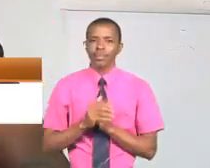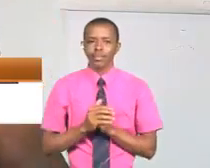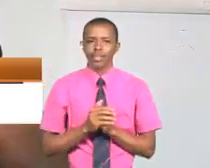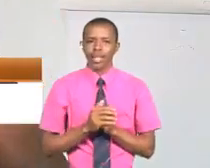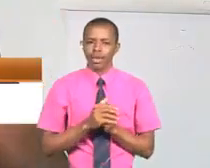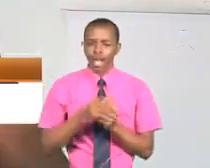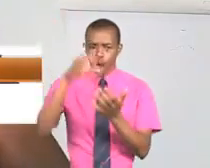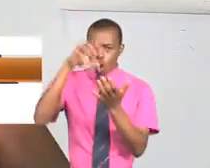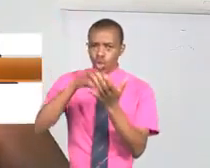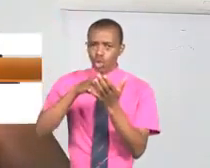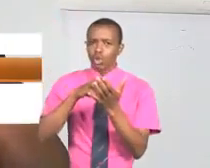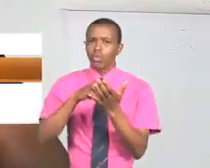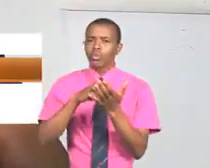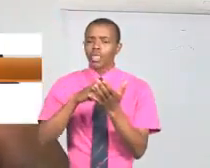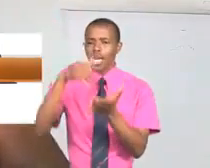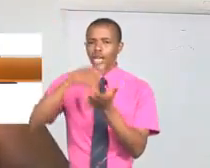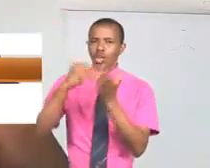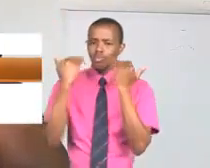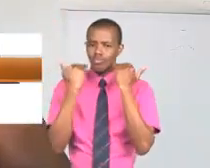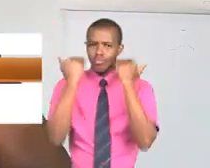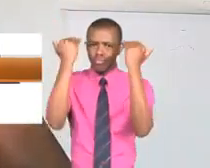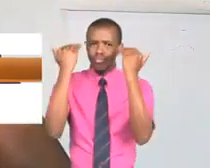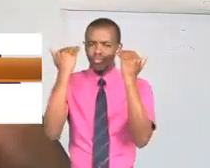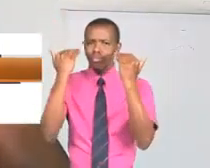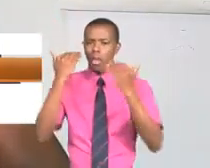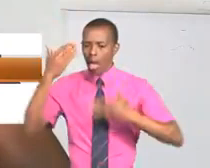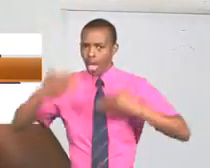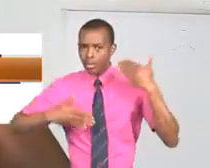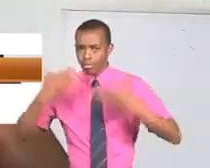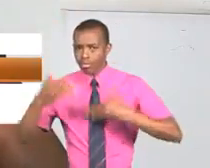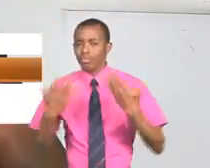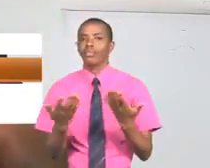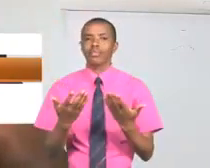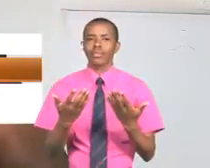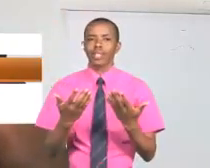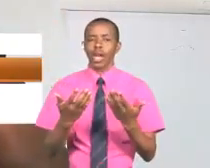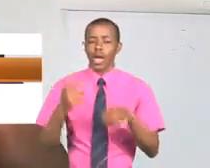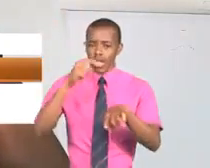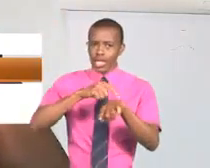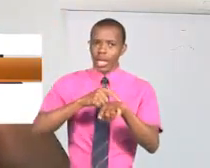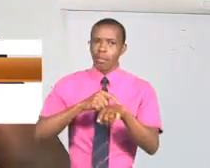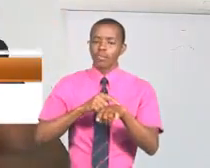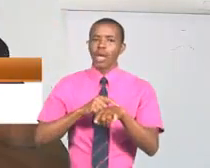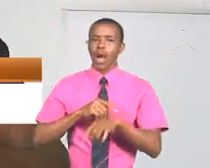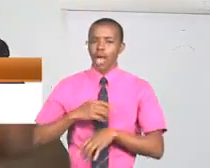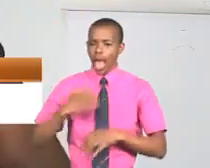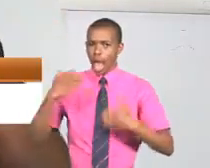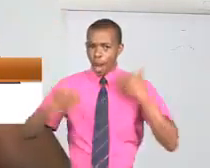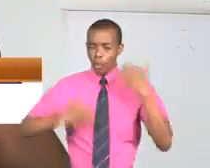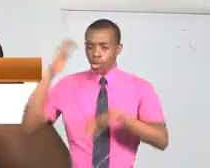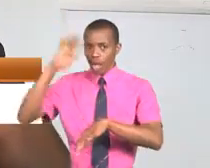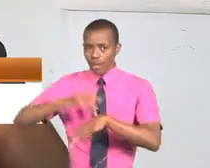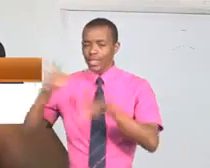these conditions can be in form of depression, anxiety, and you find that when it affects your moods, and if it affects your